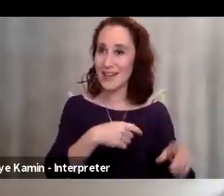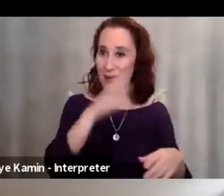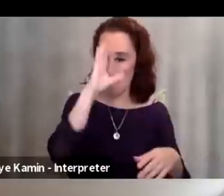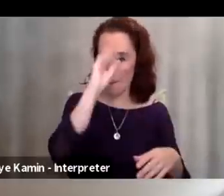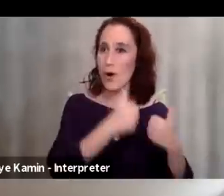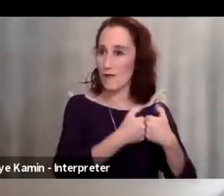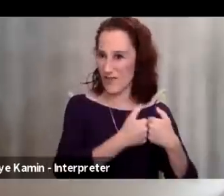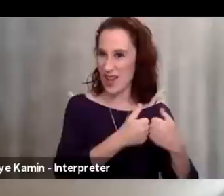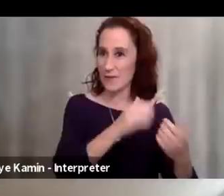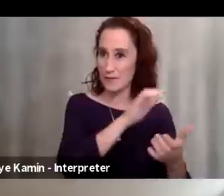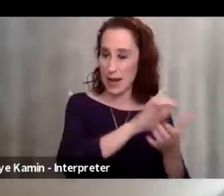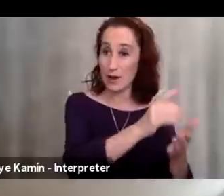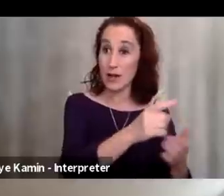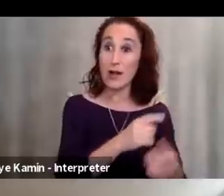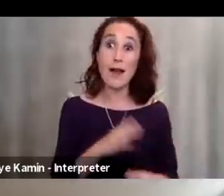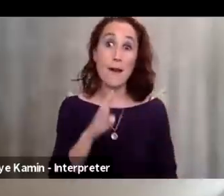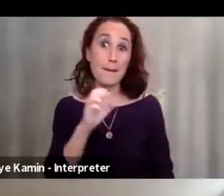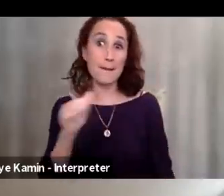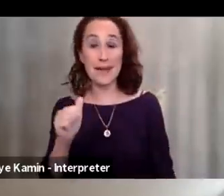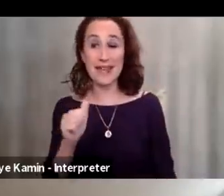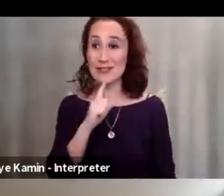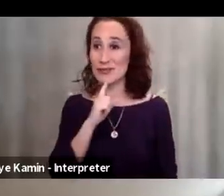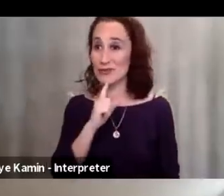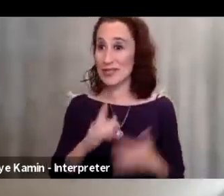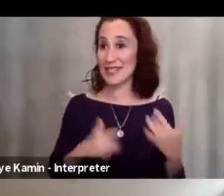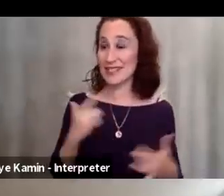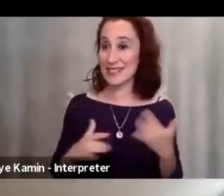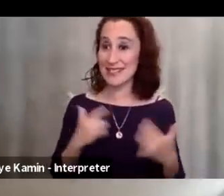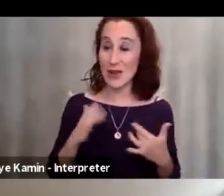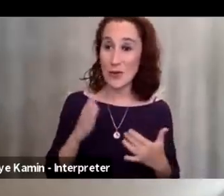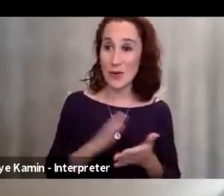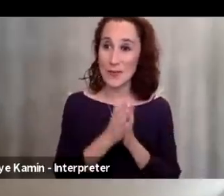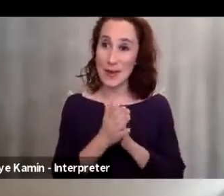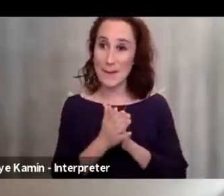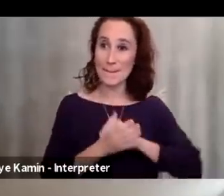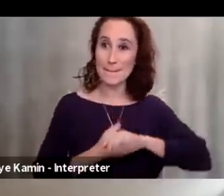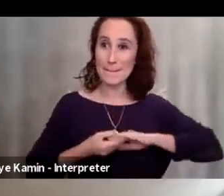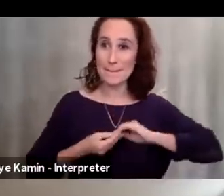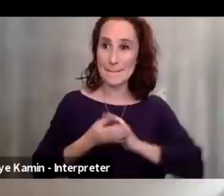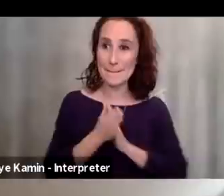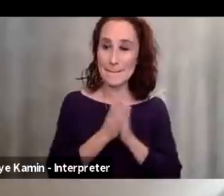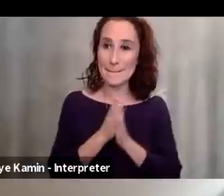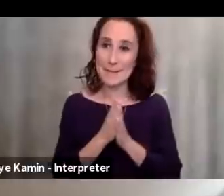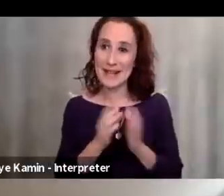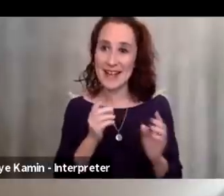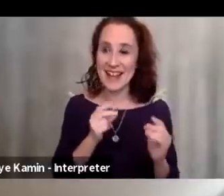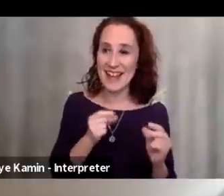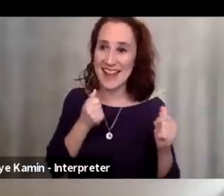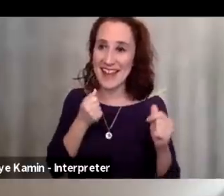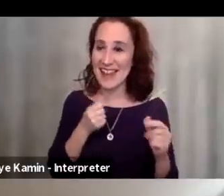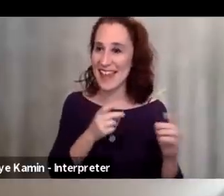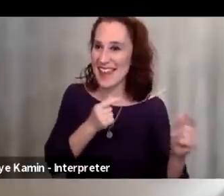she has very high hopes that she is going to become sort of Insta sisters